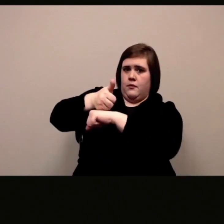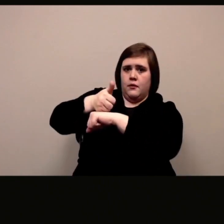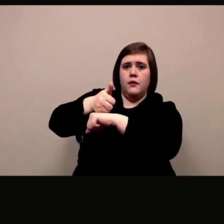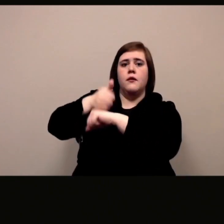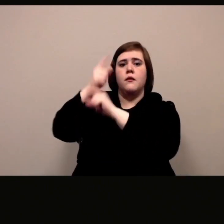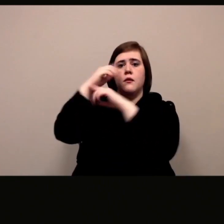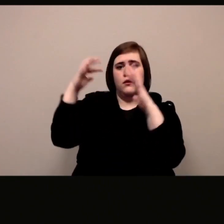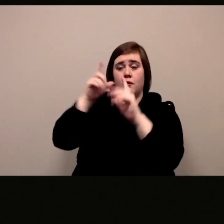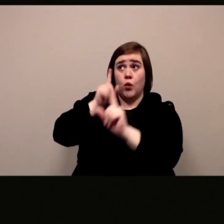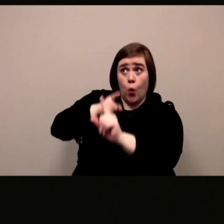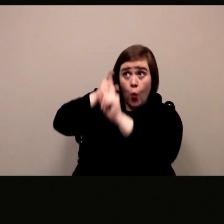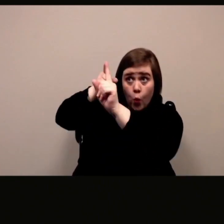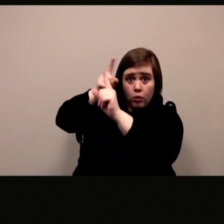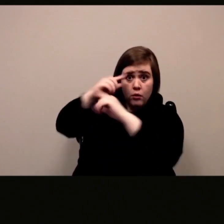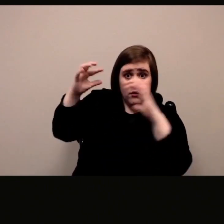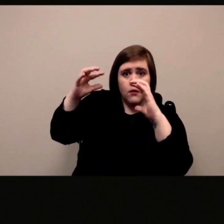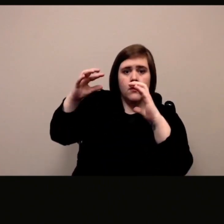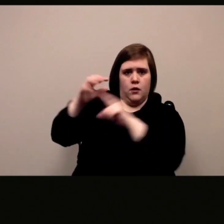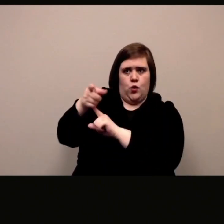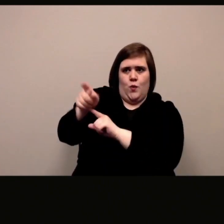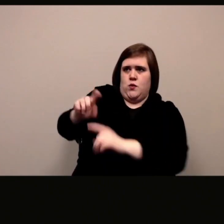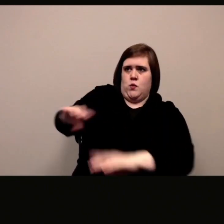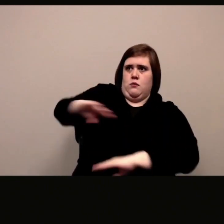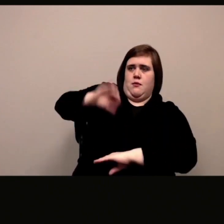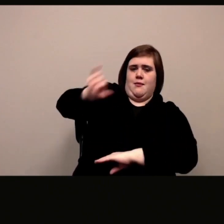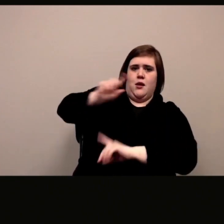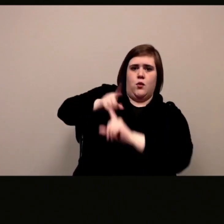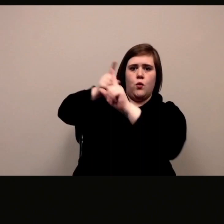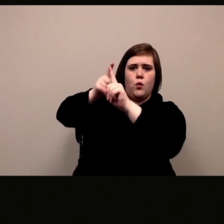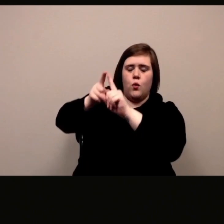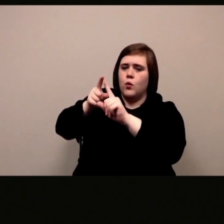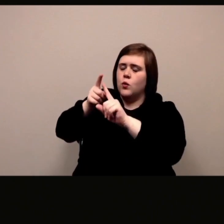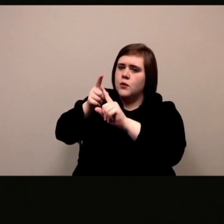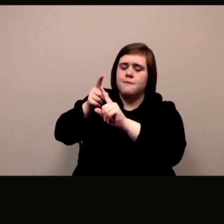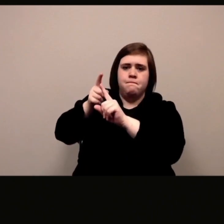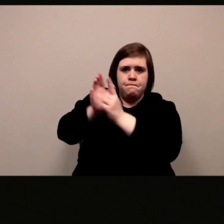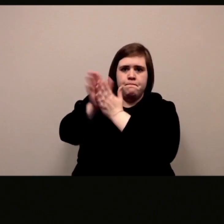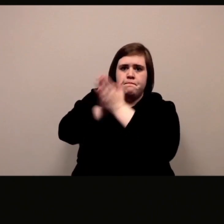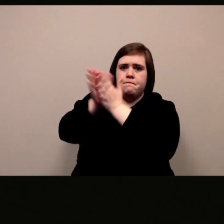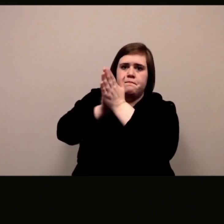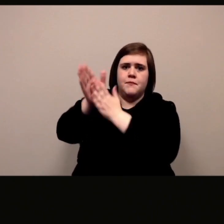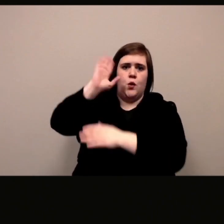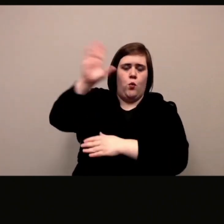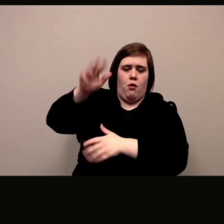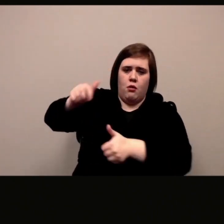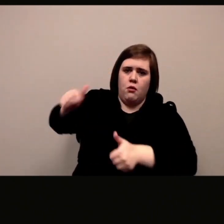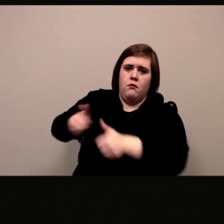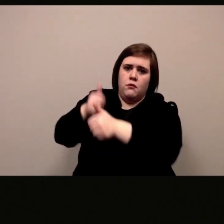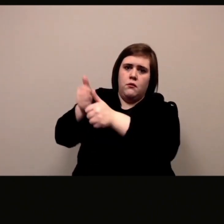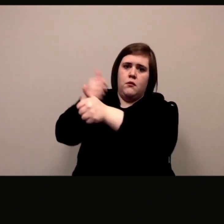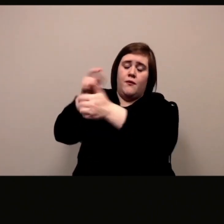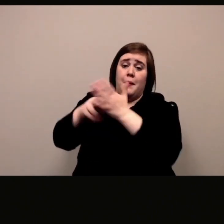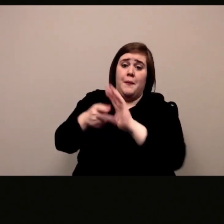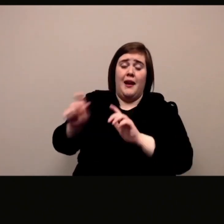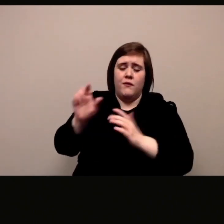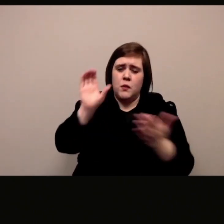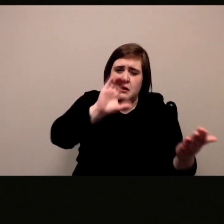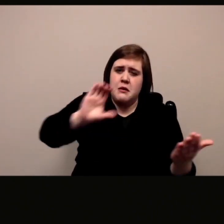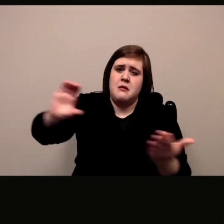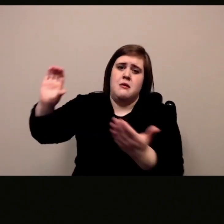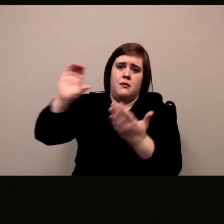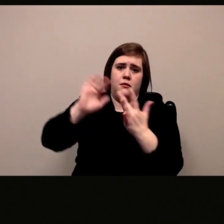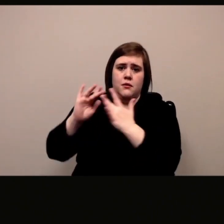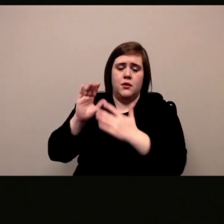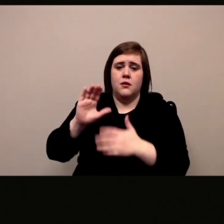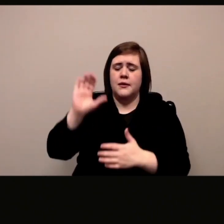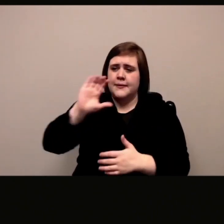a goal, then that's what you've got to meet that goal by any means necessary. So if I have to troll the internet to find the latest grant, to